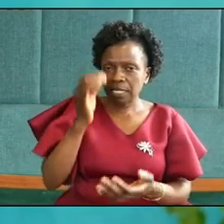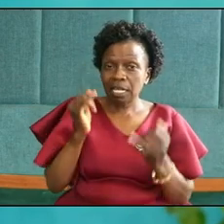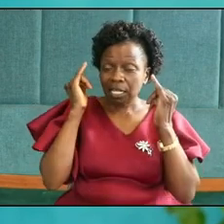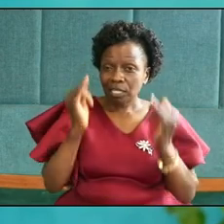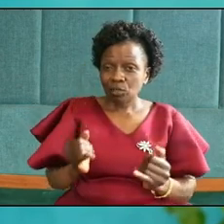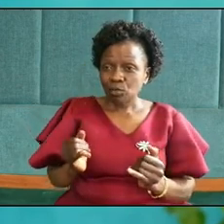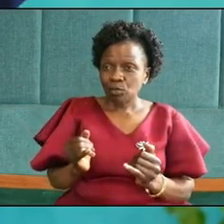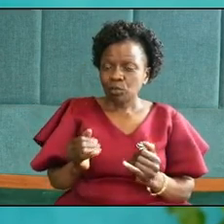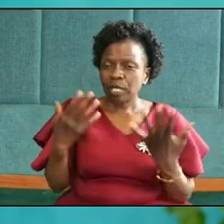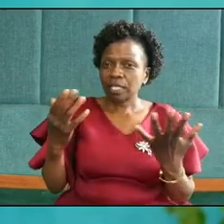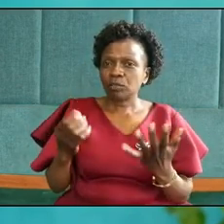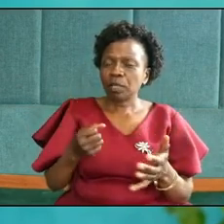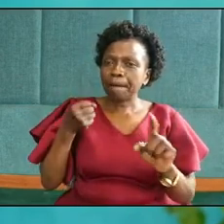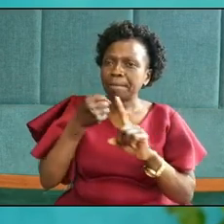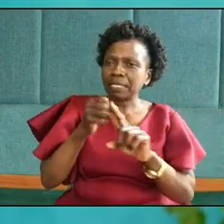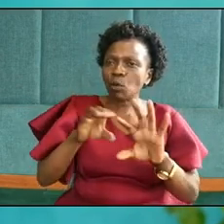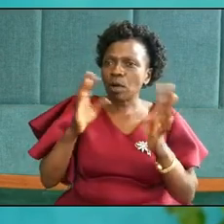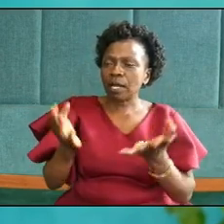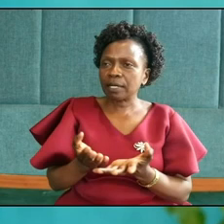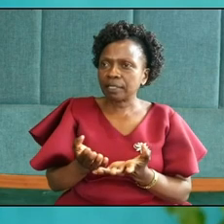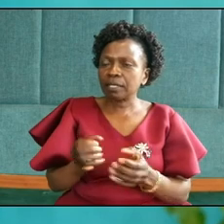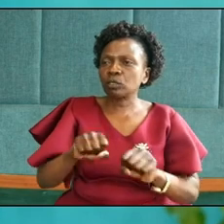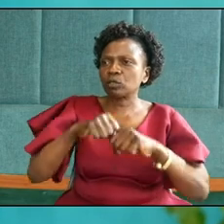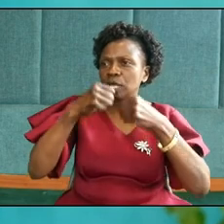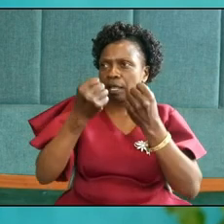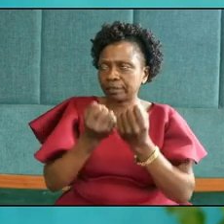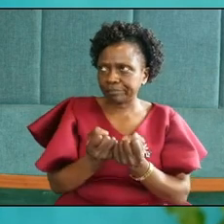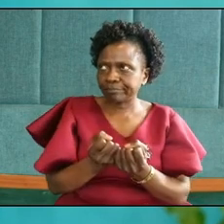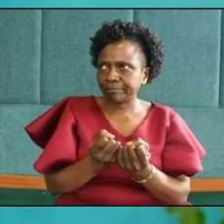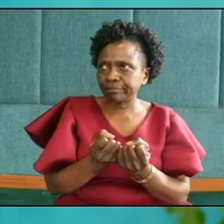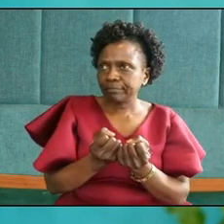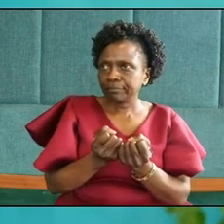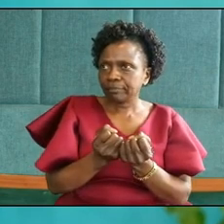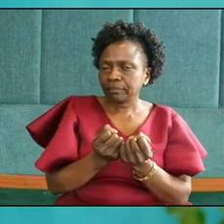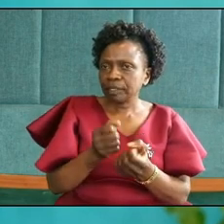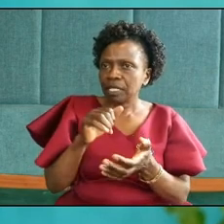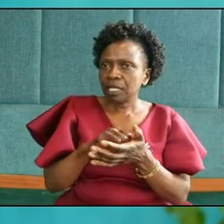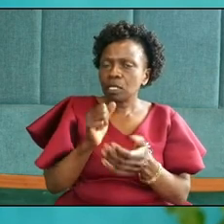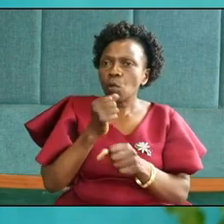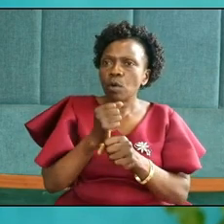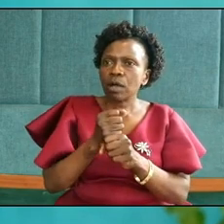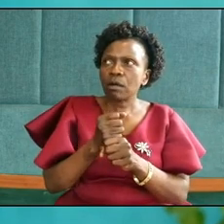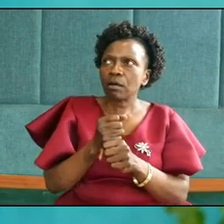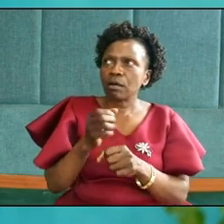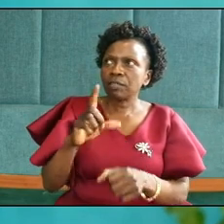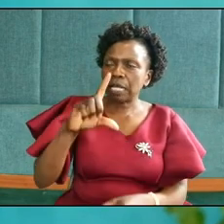to impact the community, to impact the world. We need to work from within. And that's the work of